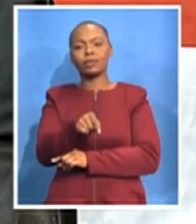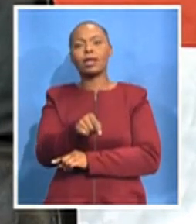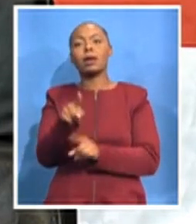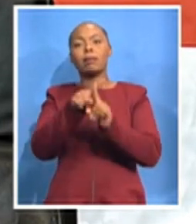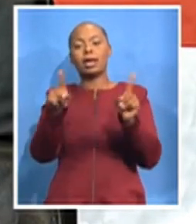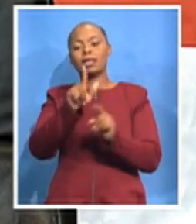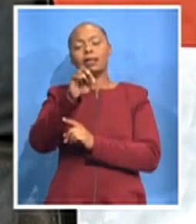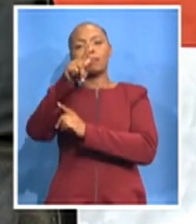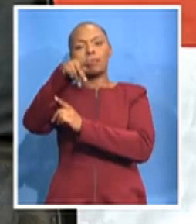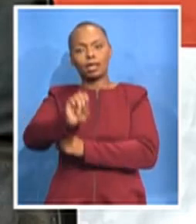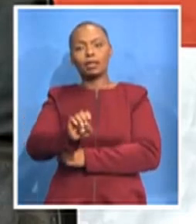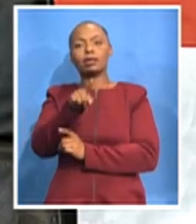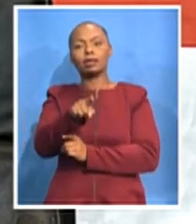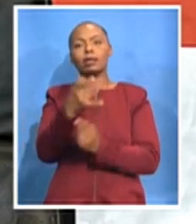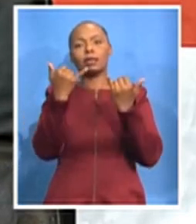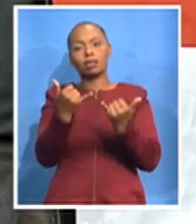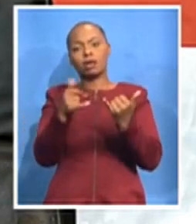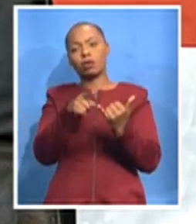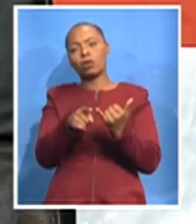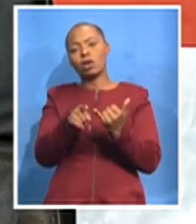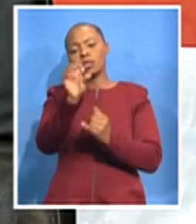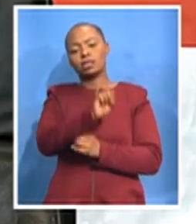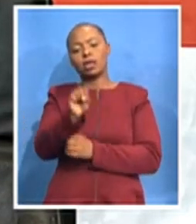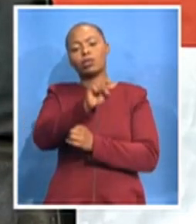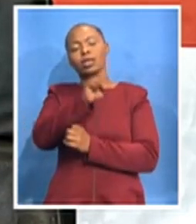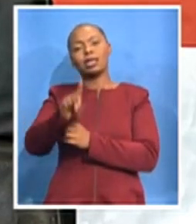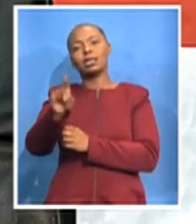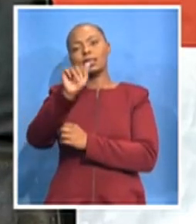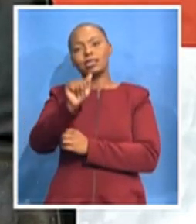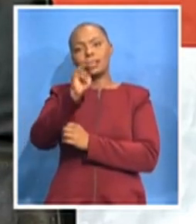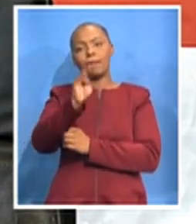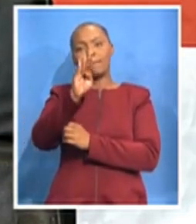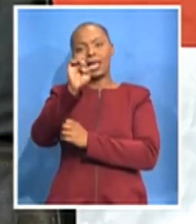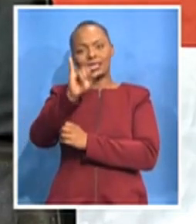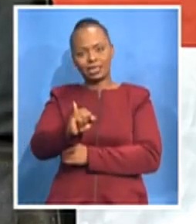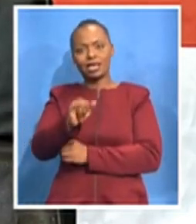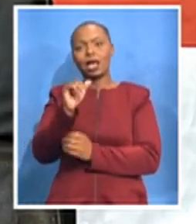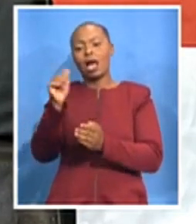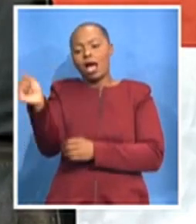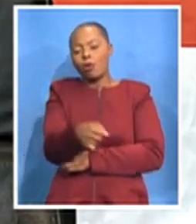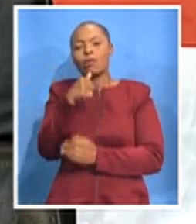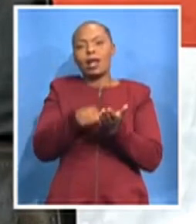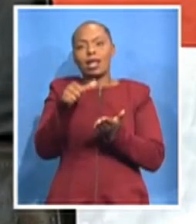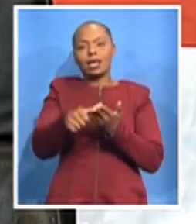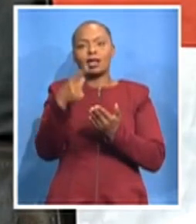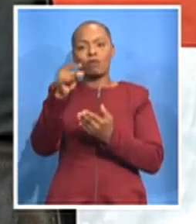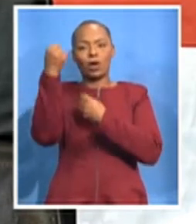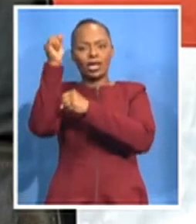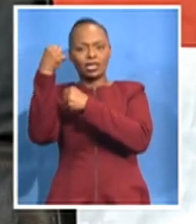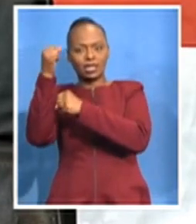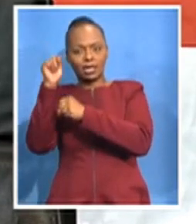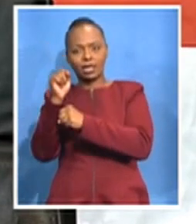South Zambezi with an appointment letter for engineering and project management services for the following